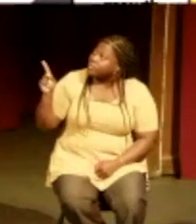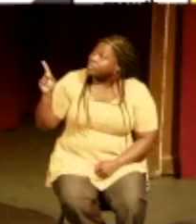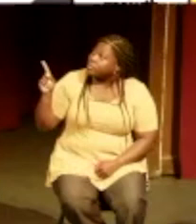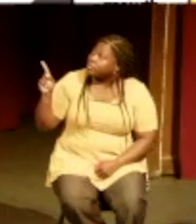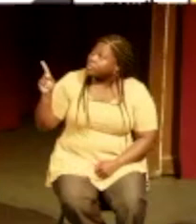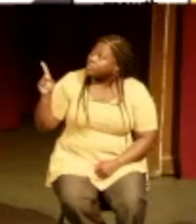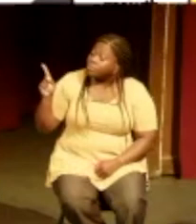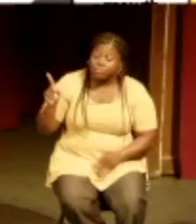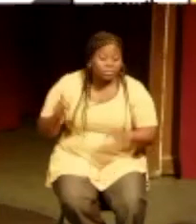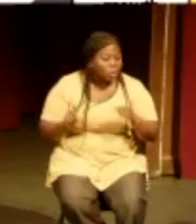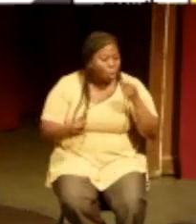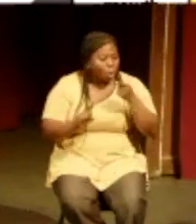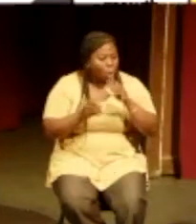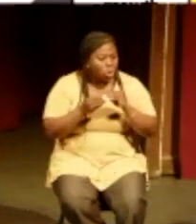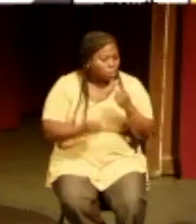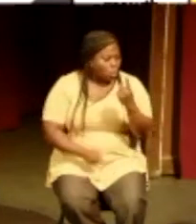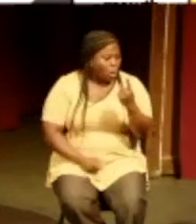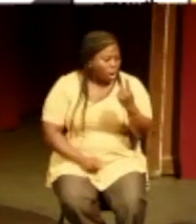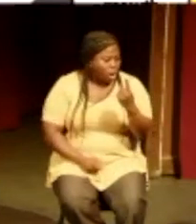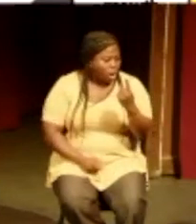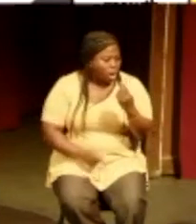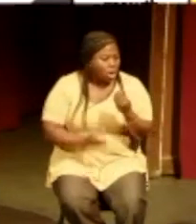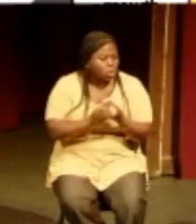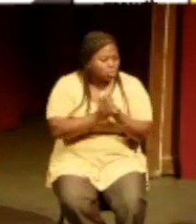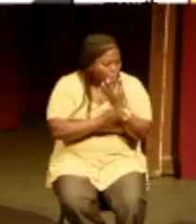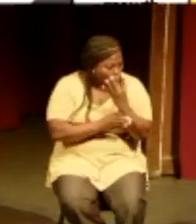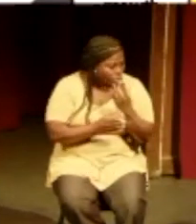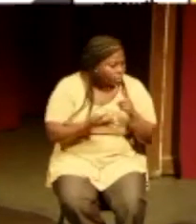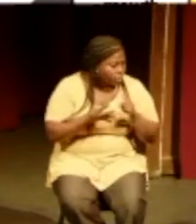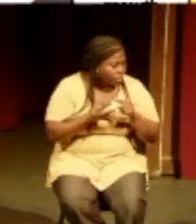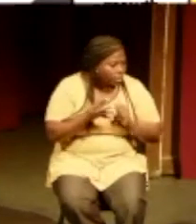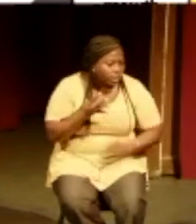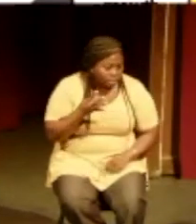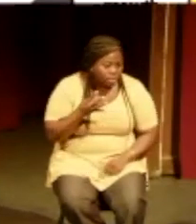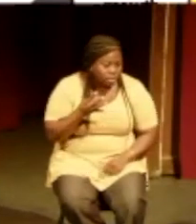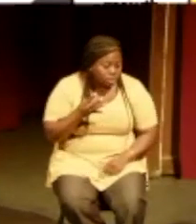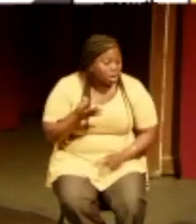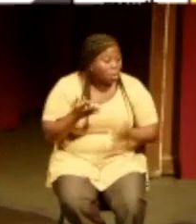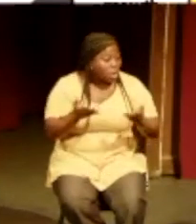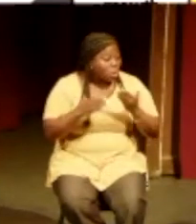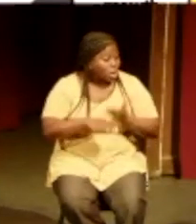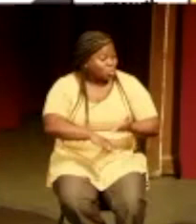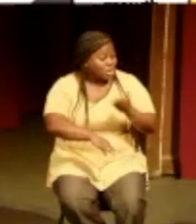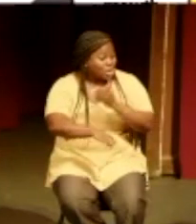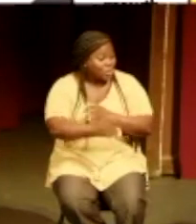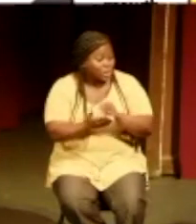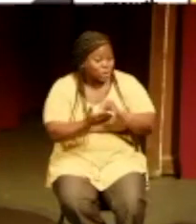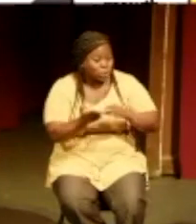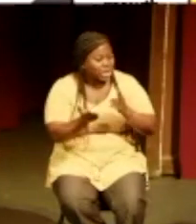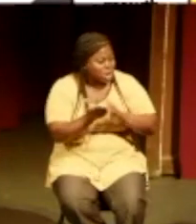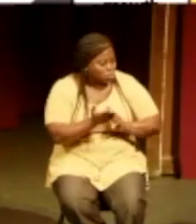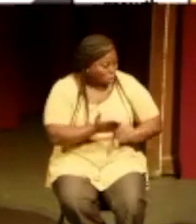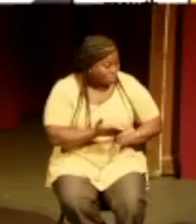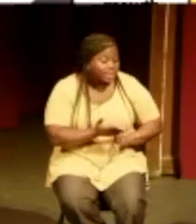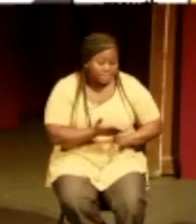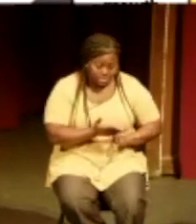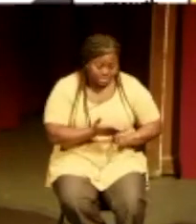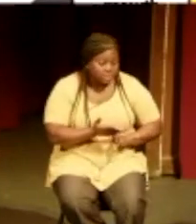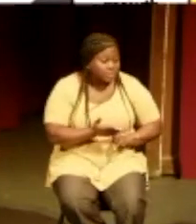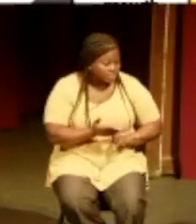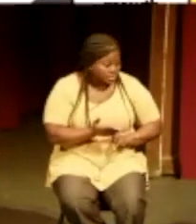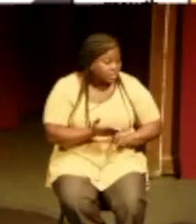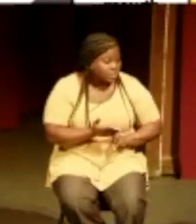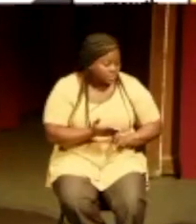area number one, which is growth. From the very beginning, we wanted to increase student enrollment relative to our population group and our